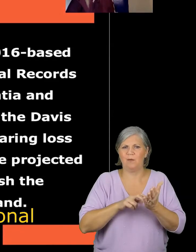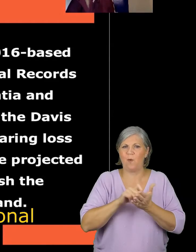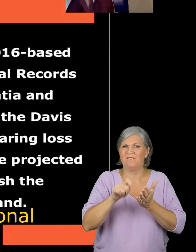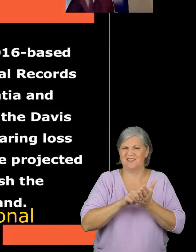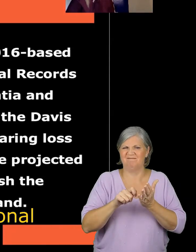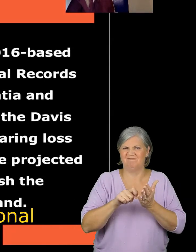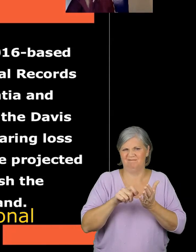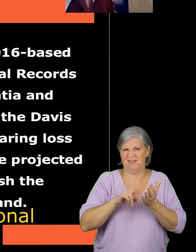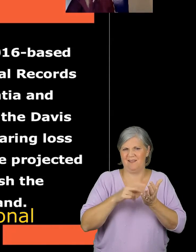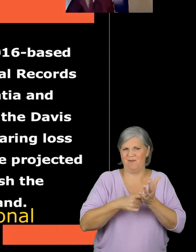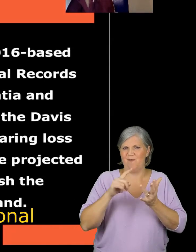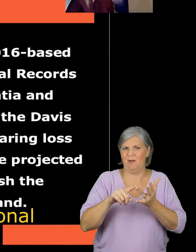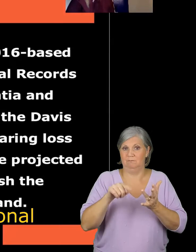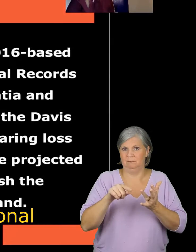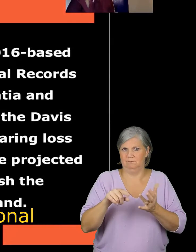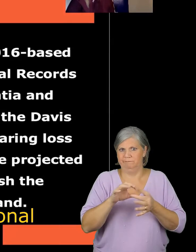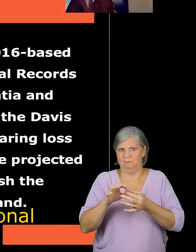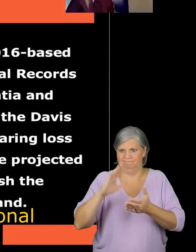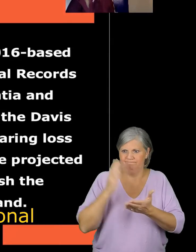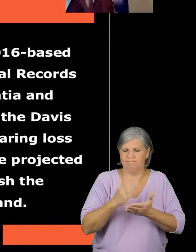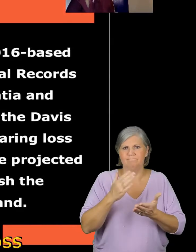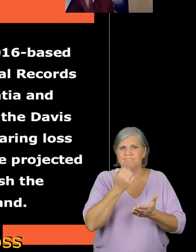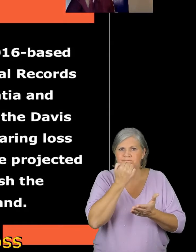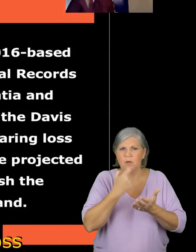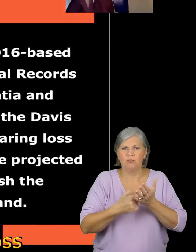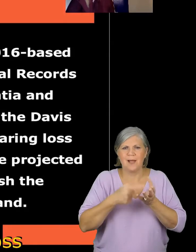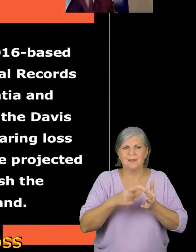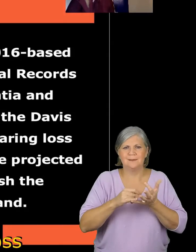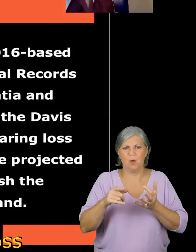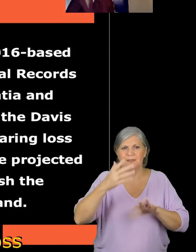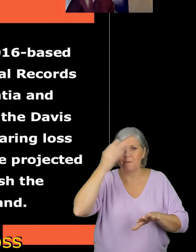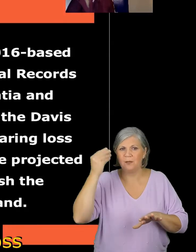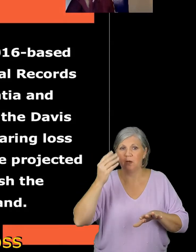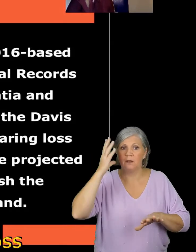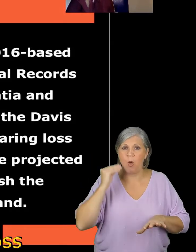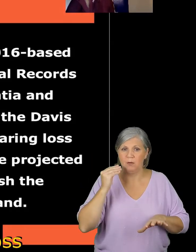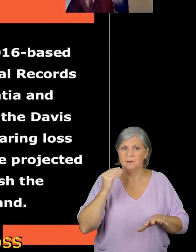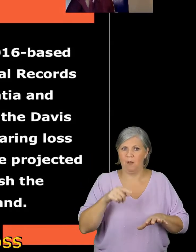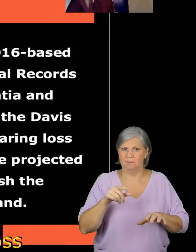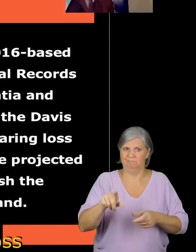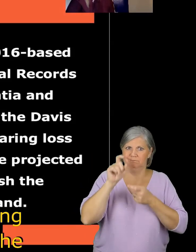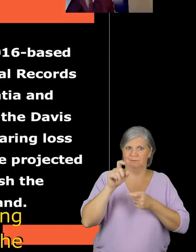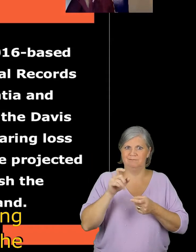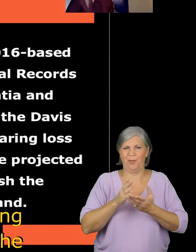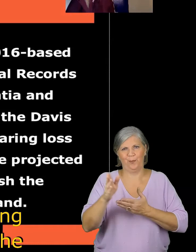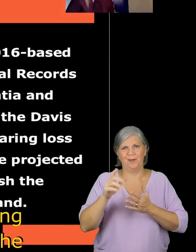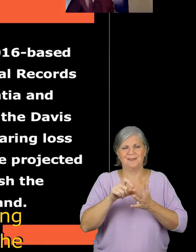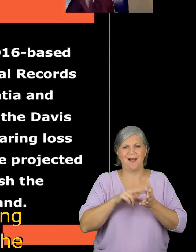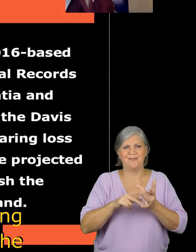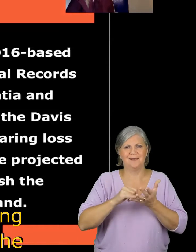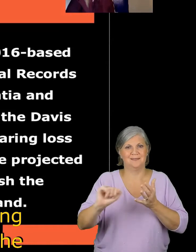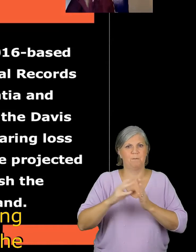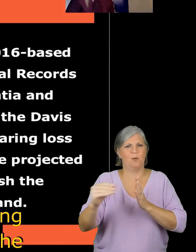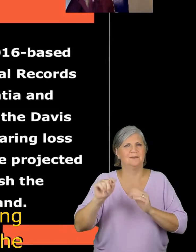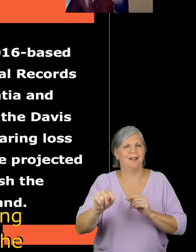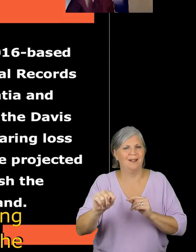population predictions from the National Records Office to the prevalence rates for the dementia and hearing loss, which were obtained